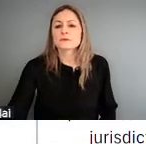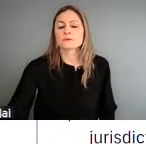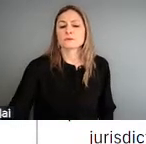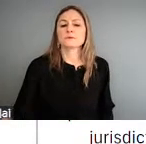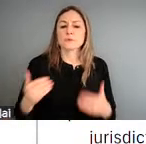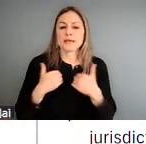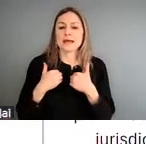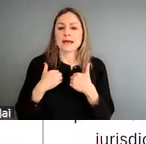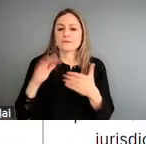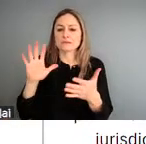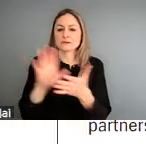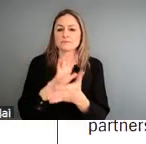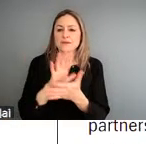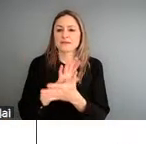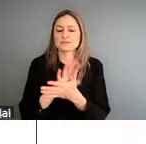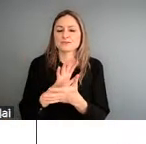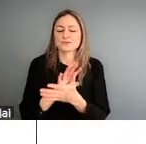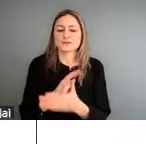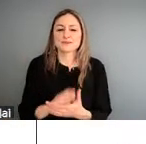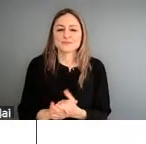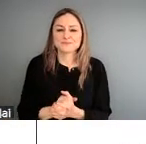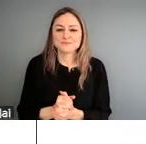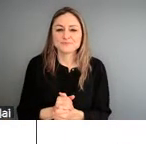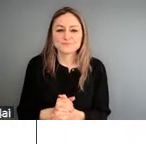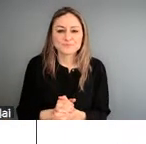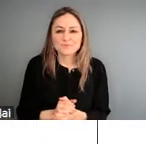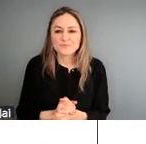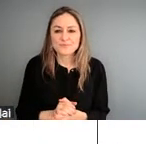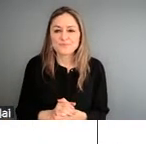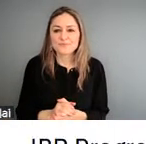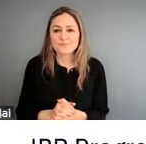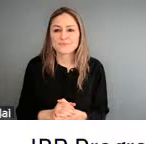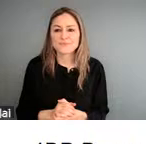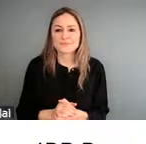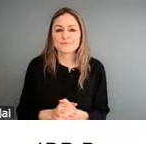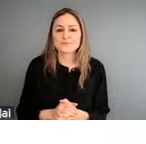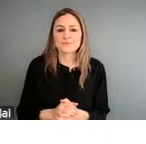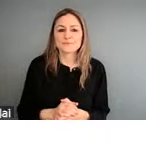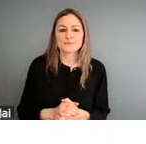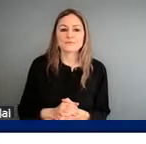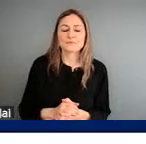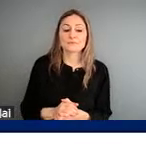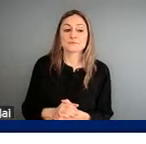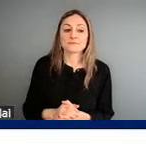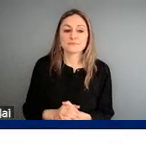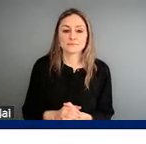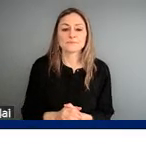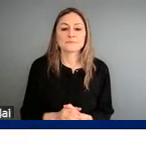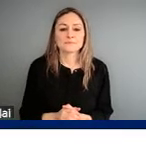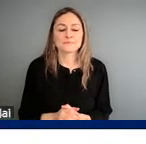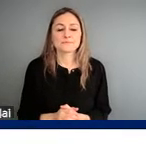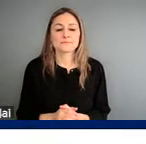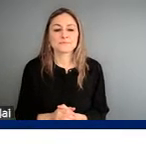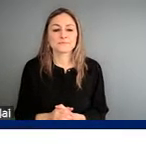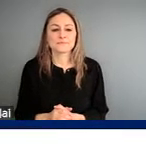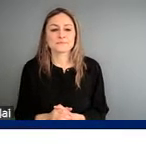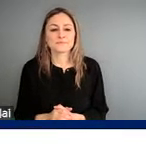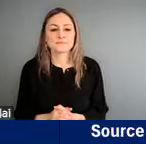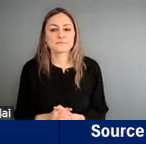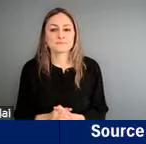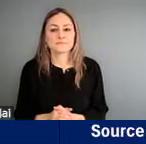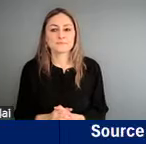case folks want to use screen. Thank you. Okay, thank you.